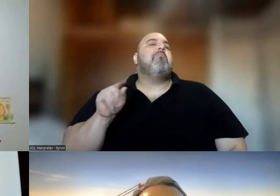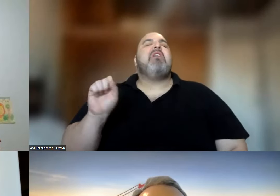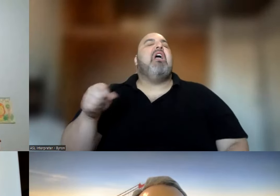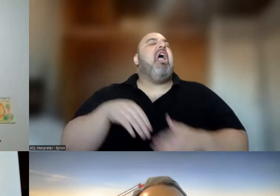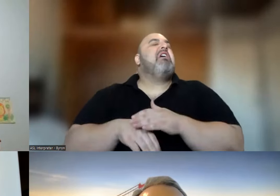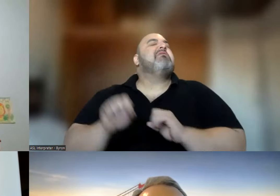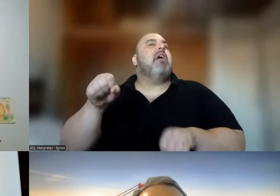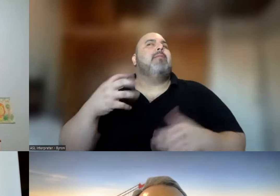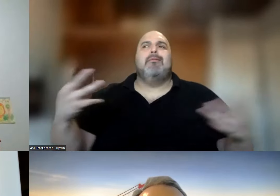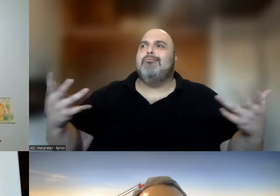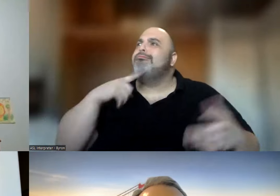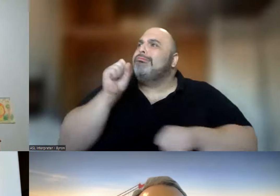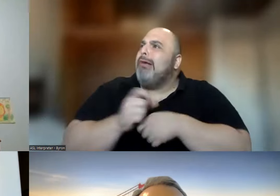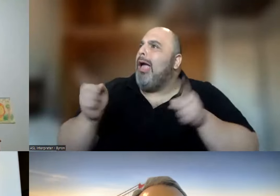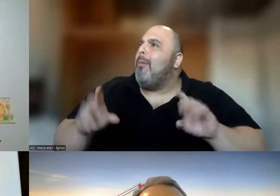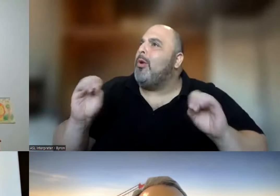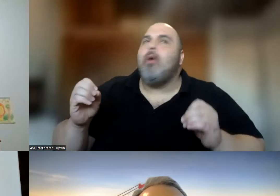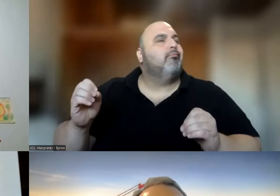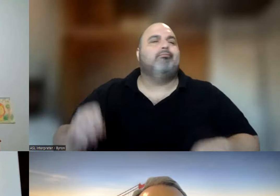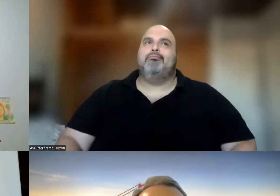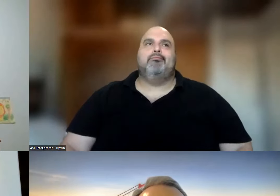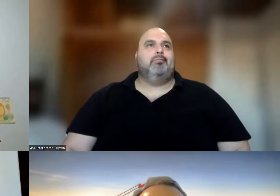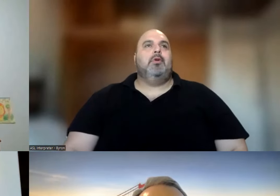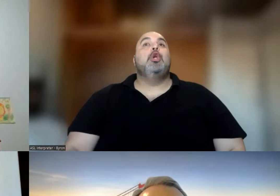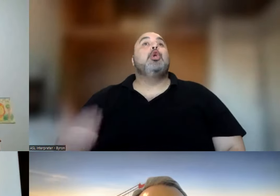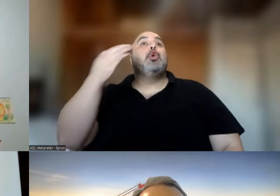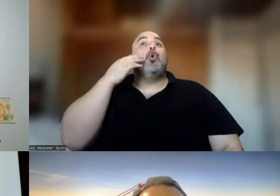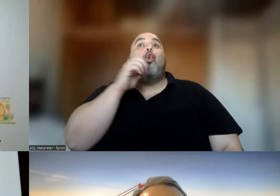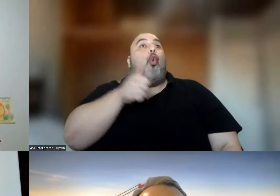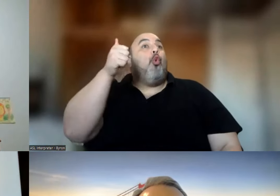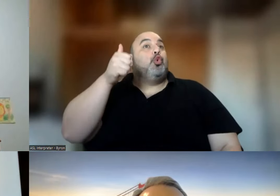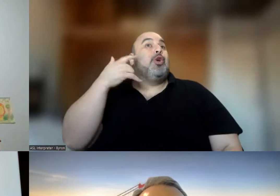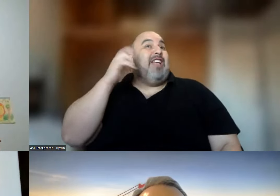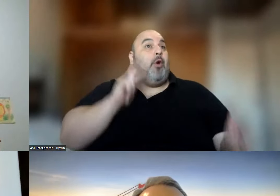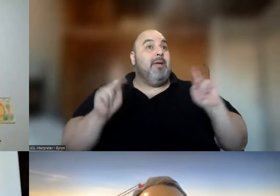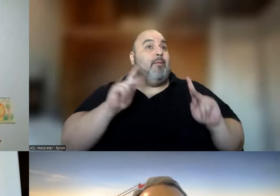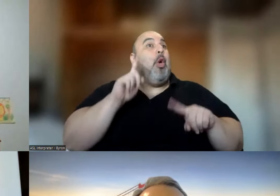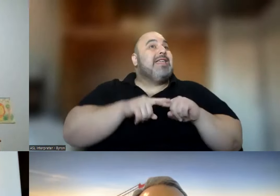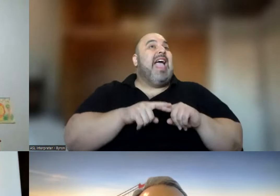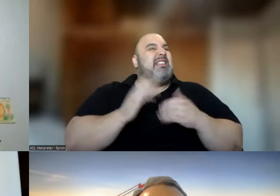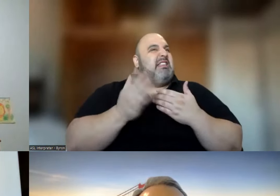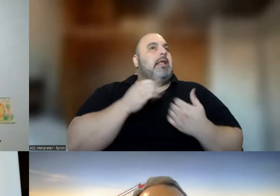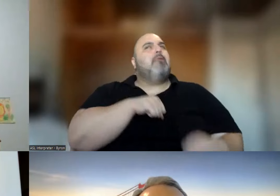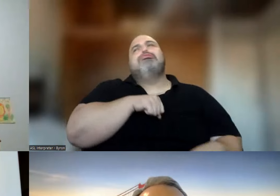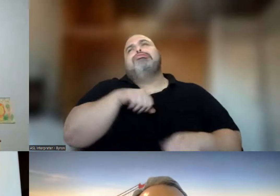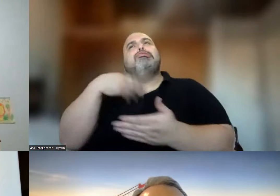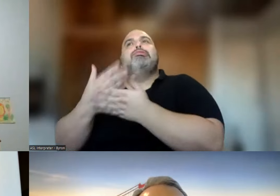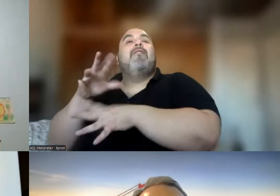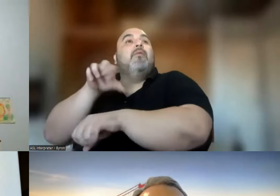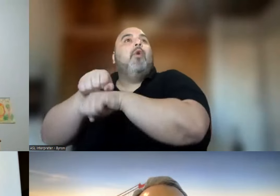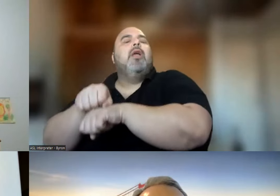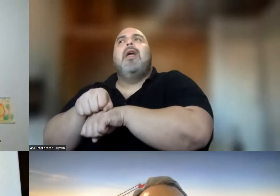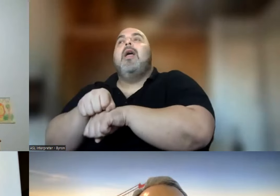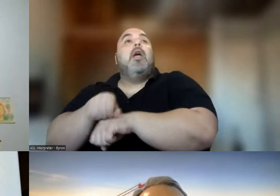older Californians who can't easily get to every single appointment. And imagine that they had 12 a year